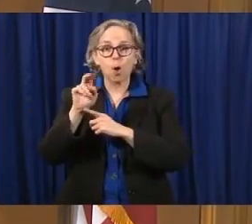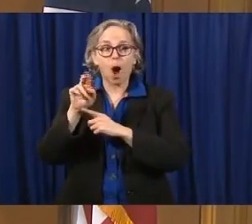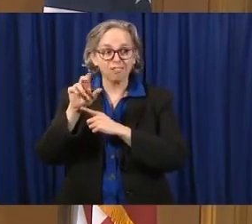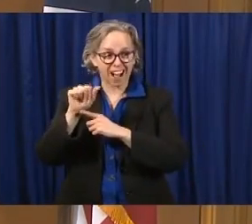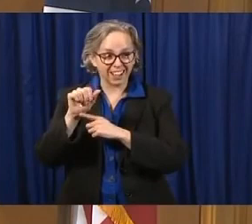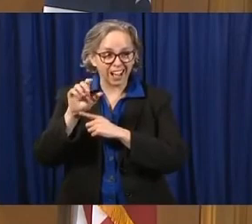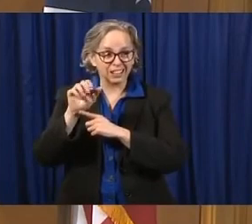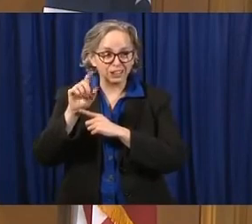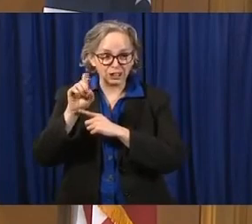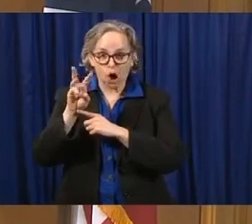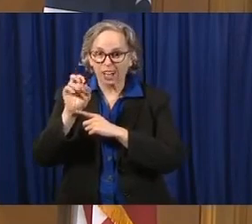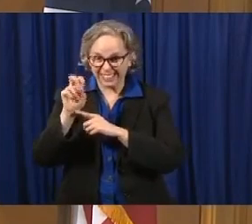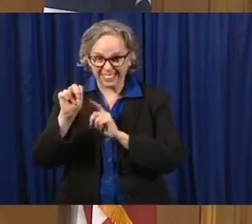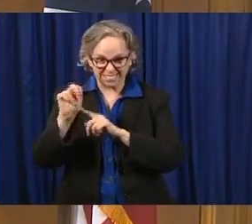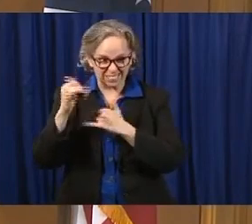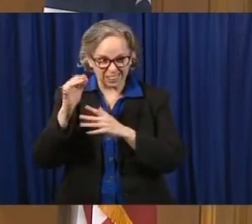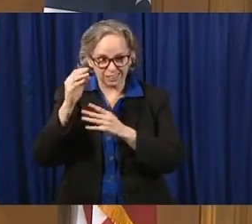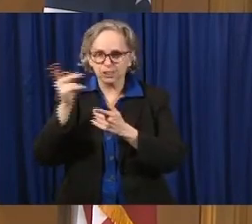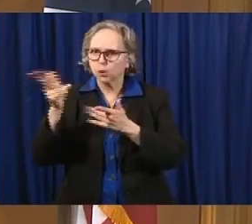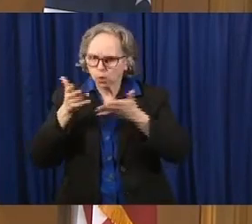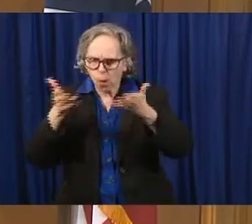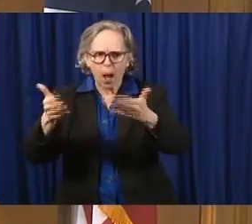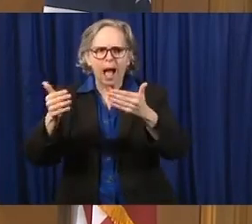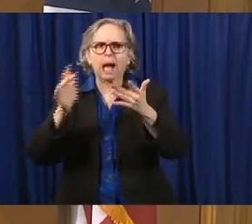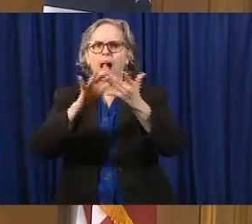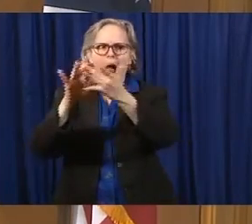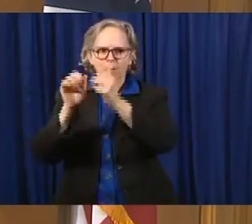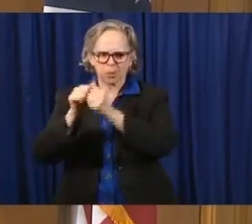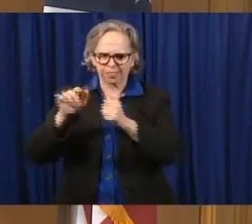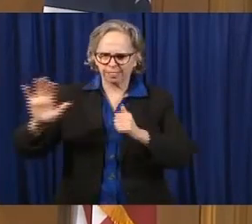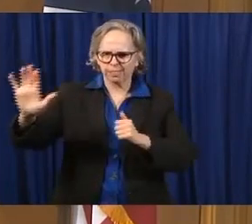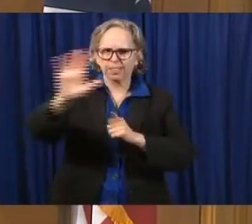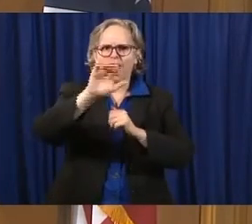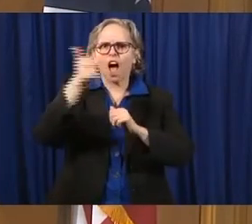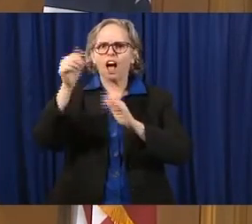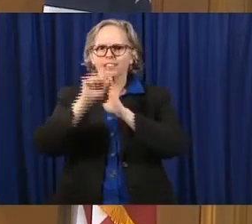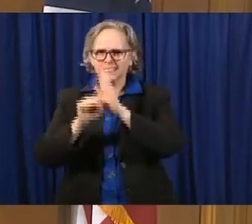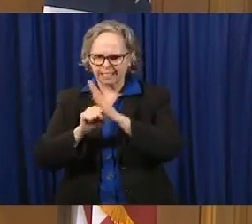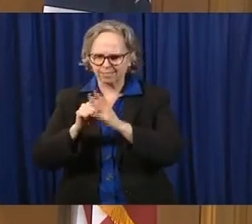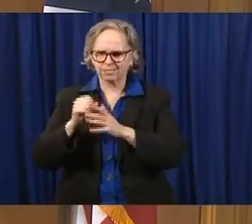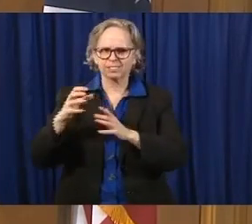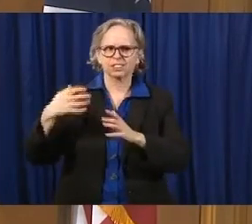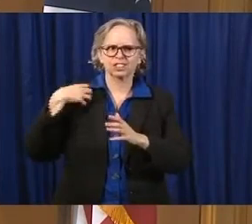really, you guys at your level are doing it. We're doing it at the governor's level.